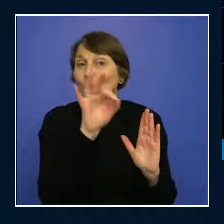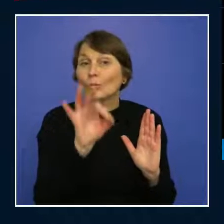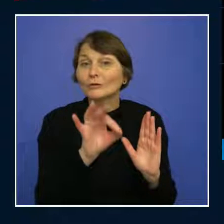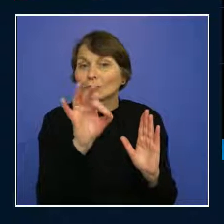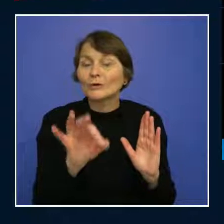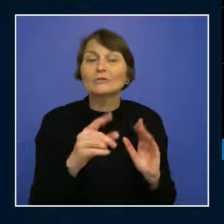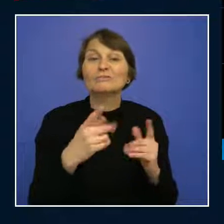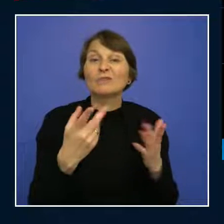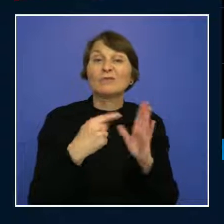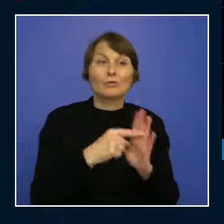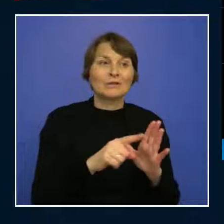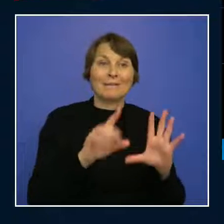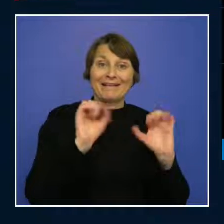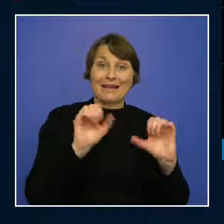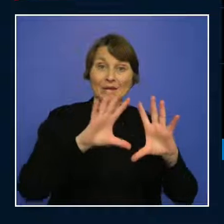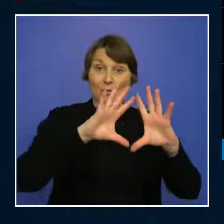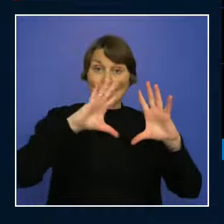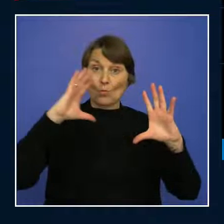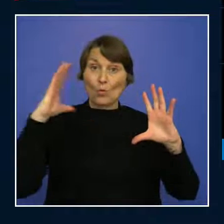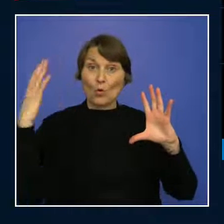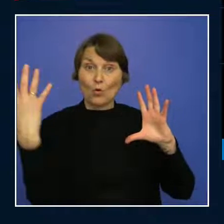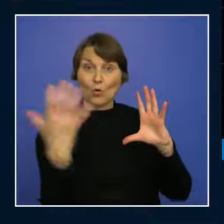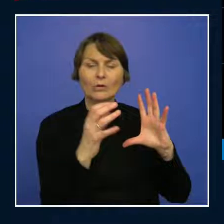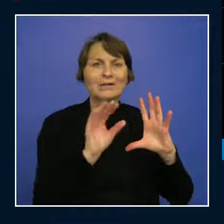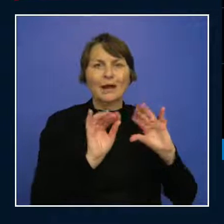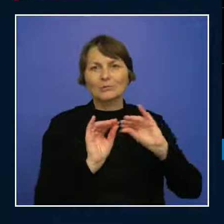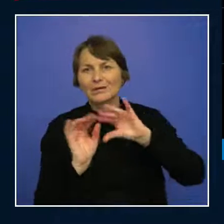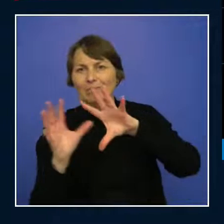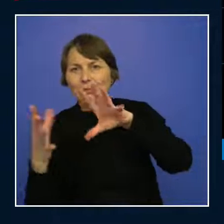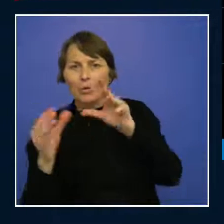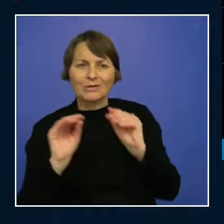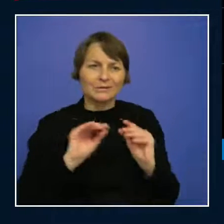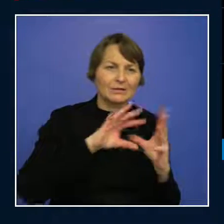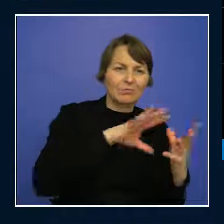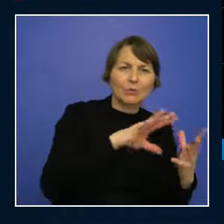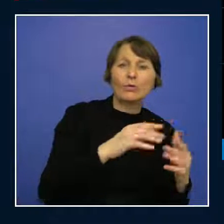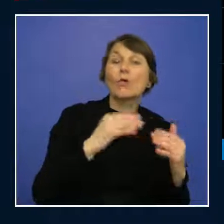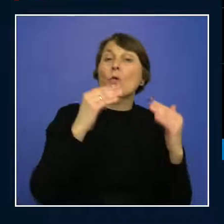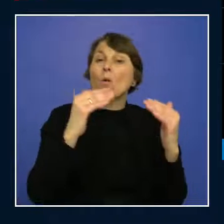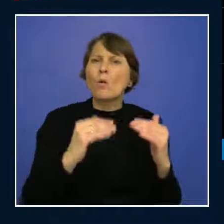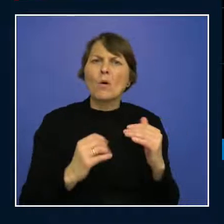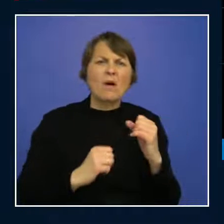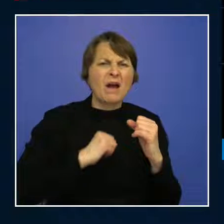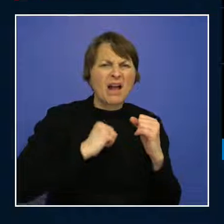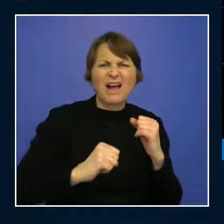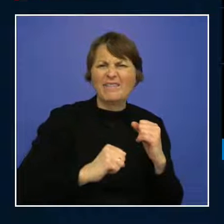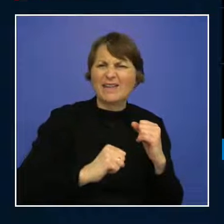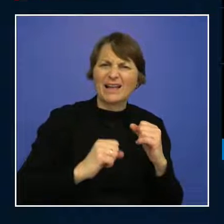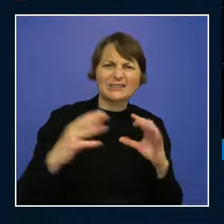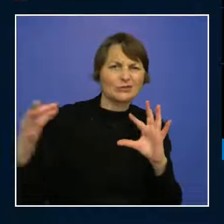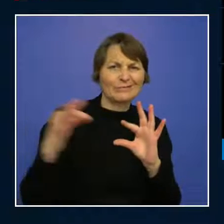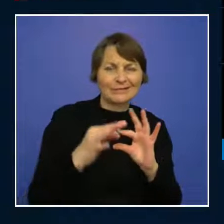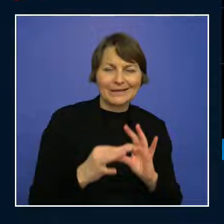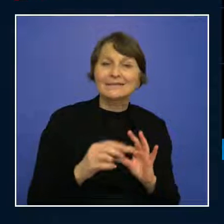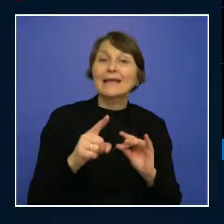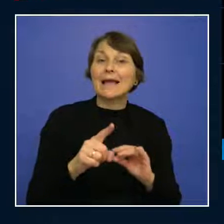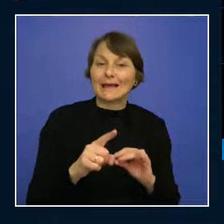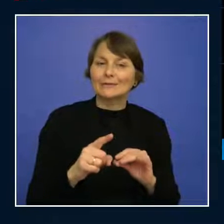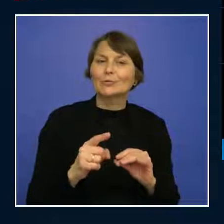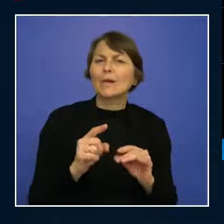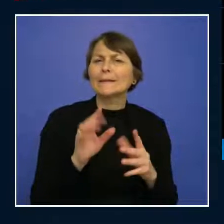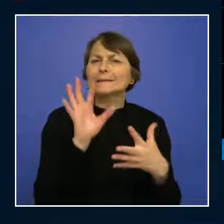multiple regions? Is it split in that hybrid connectivity? And it'll give you some recommendations based on your answers to